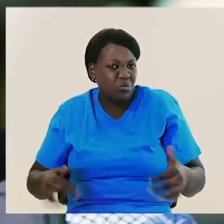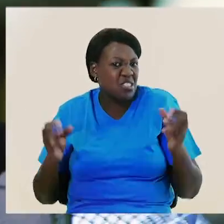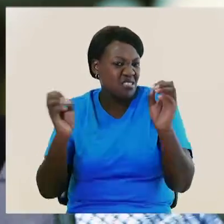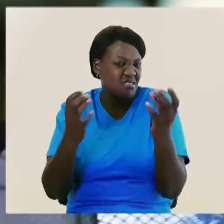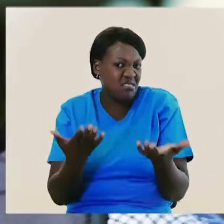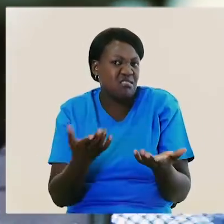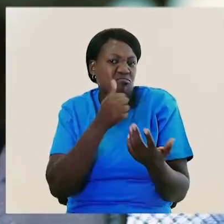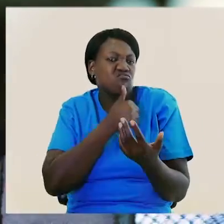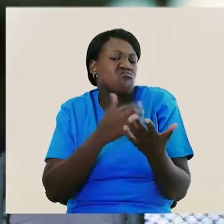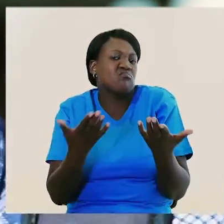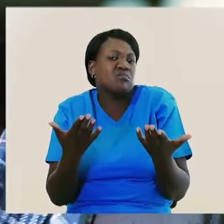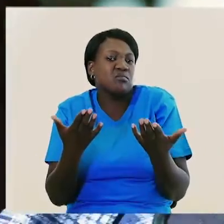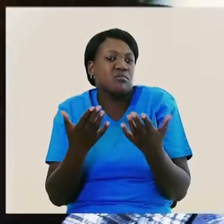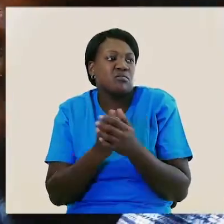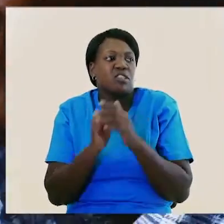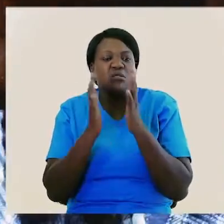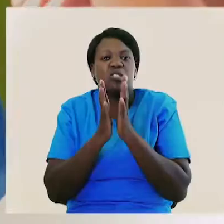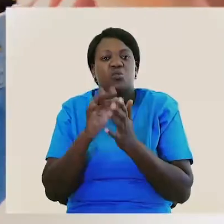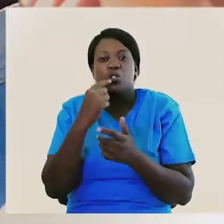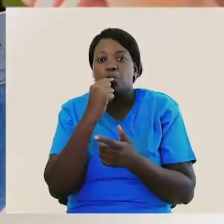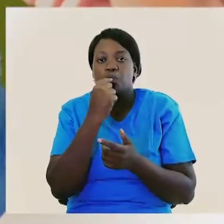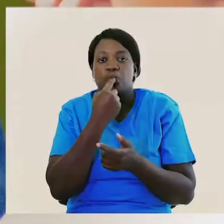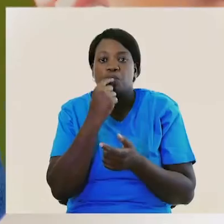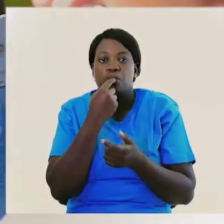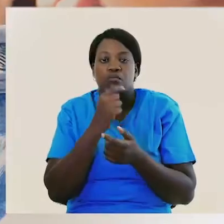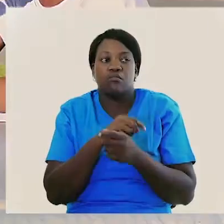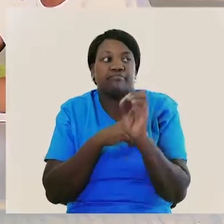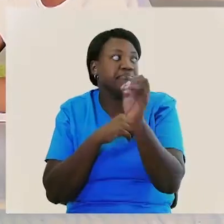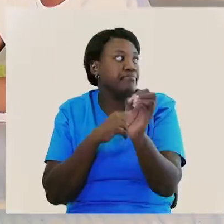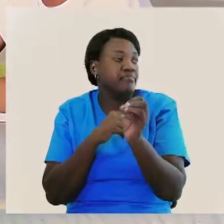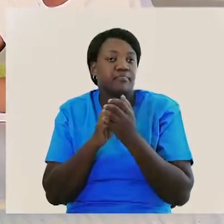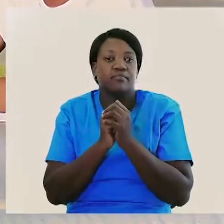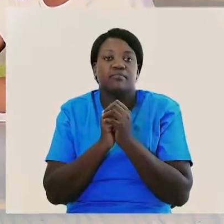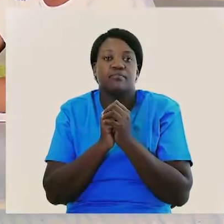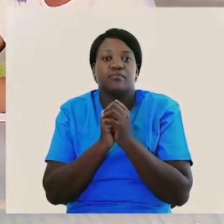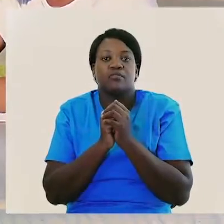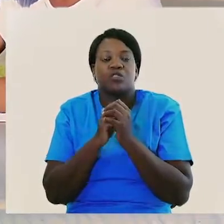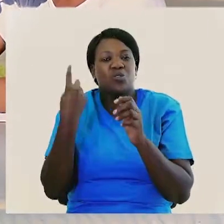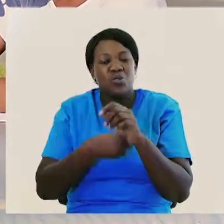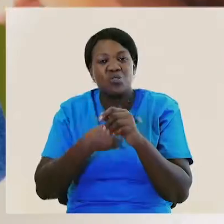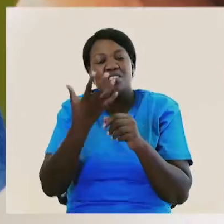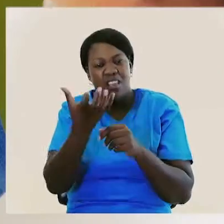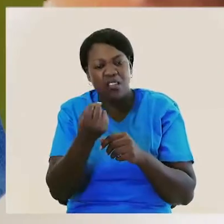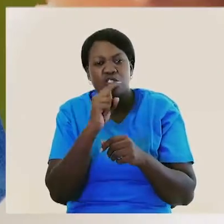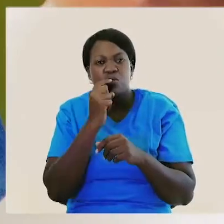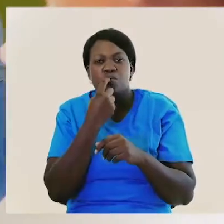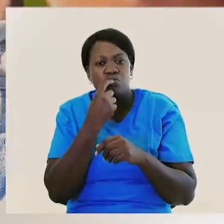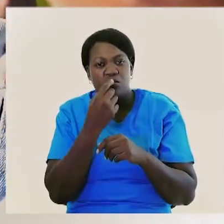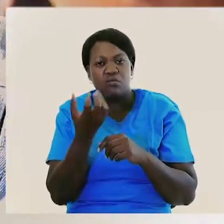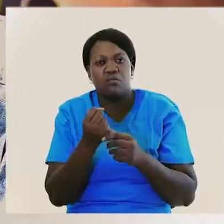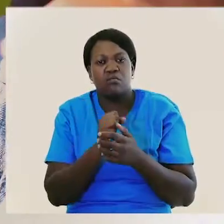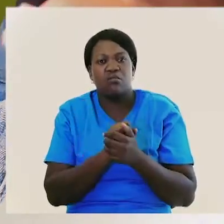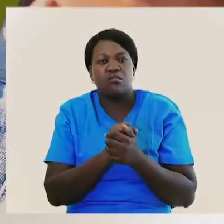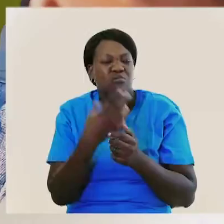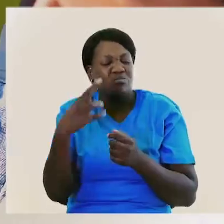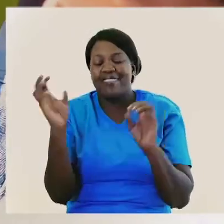do have. Anyway, Michelle, give me a stocking. I don't have. Michelle, you always have lollipops. I told